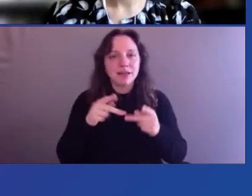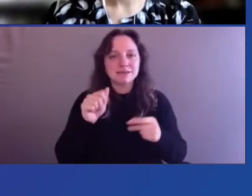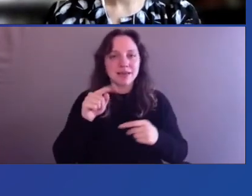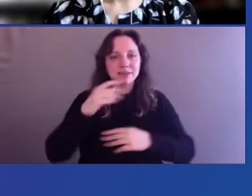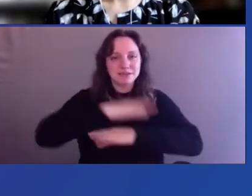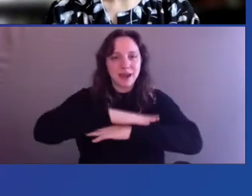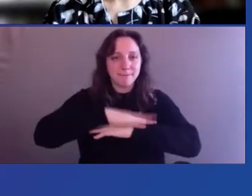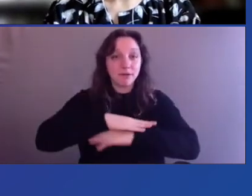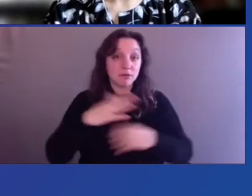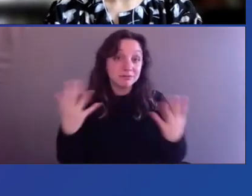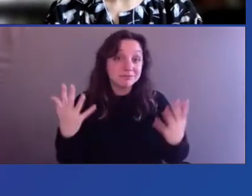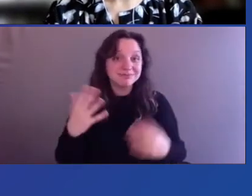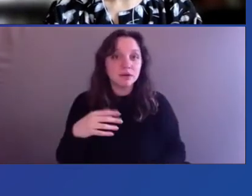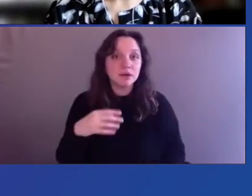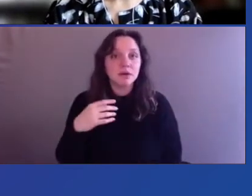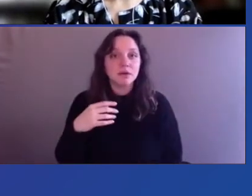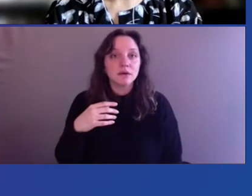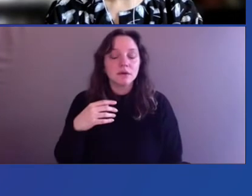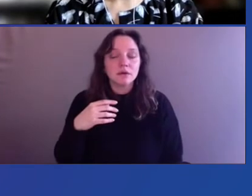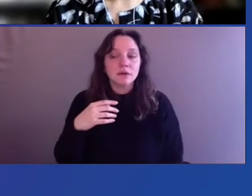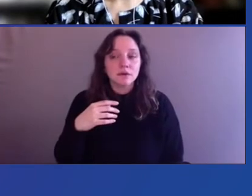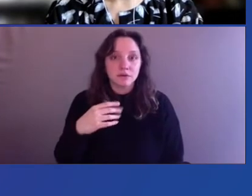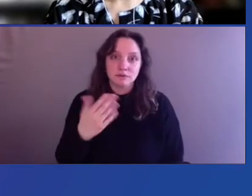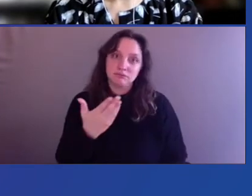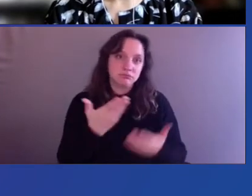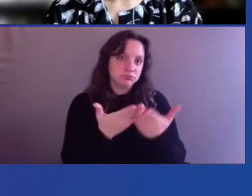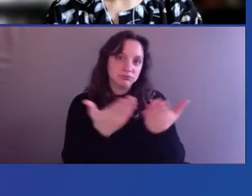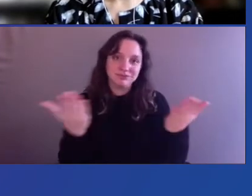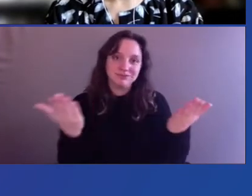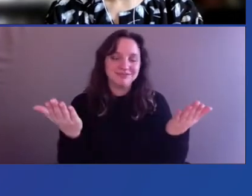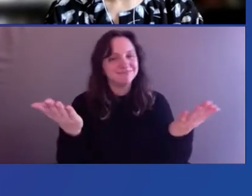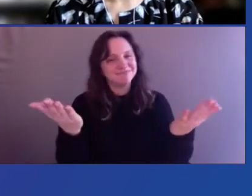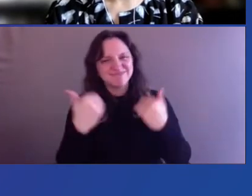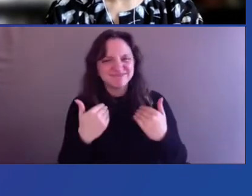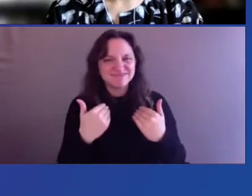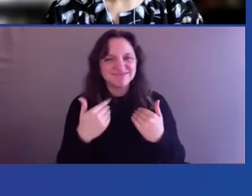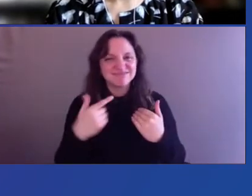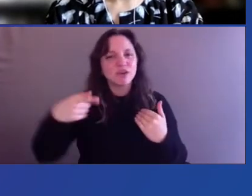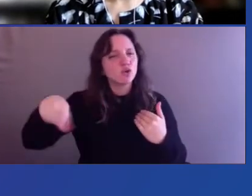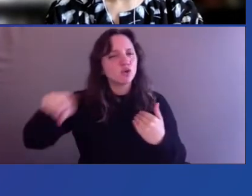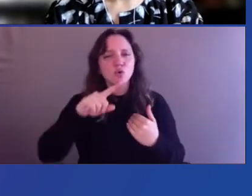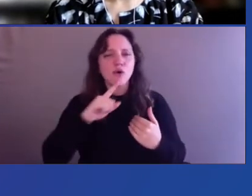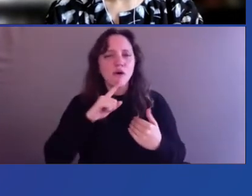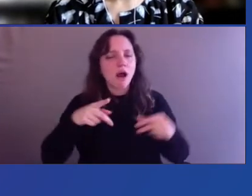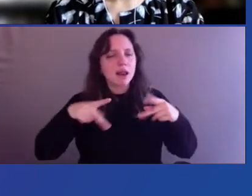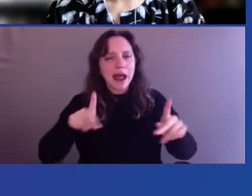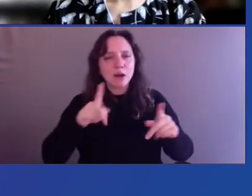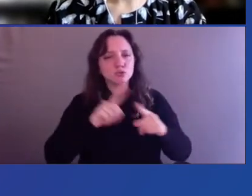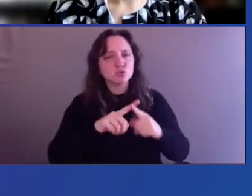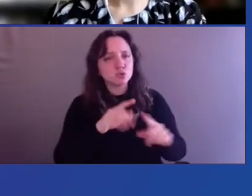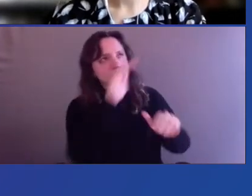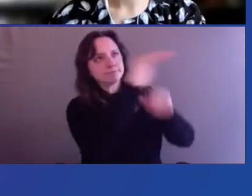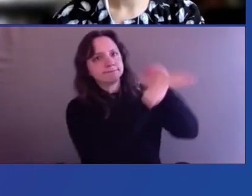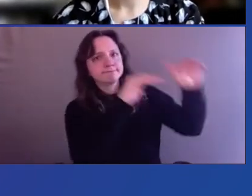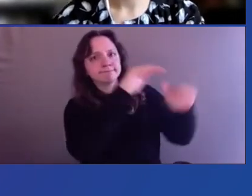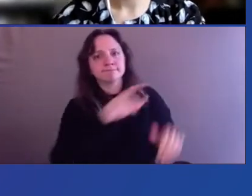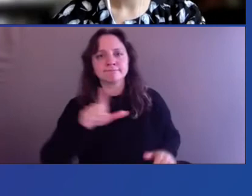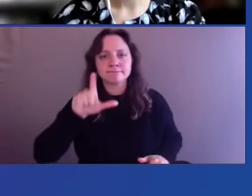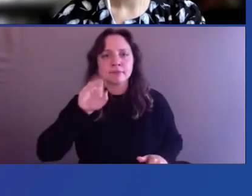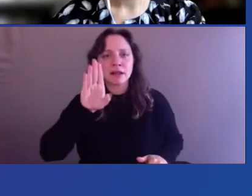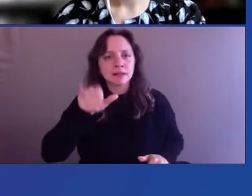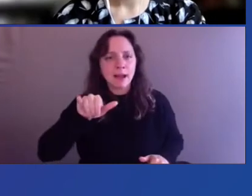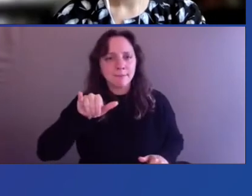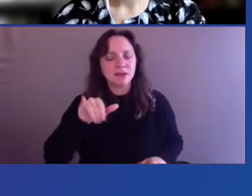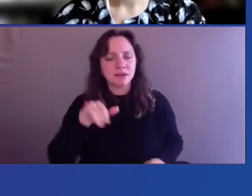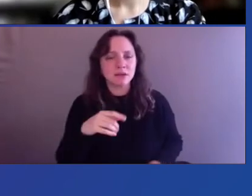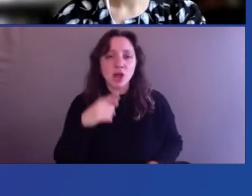are absolutely welcome to do a certain amount of lobbying. Lobbying is going to your city council and